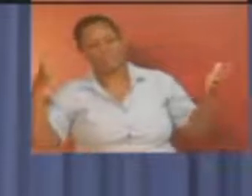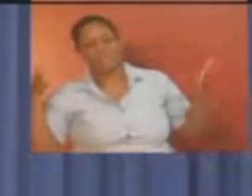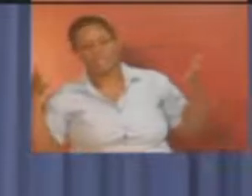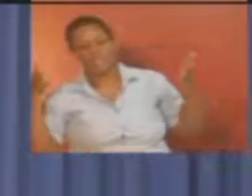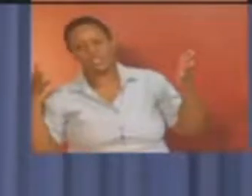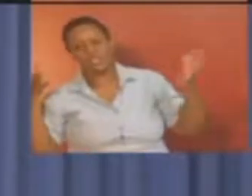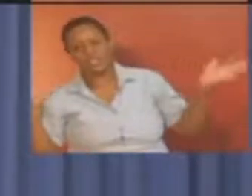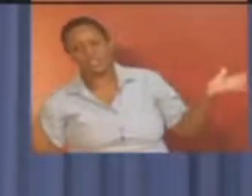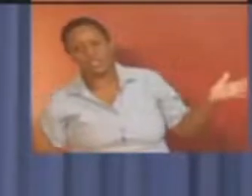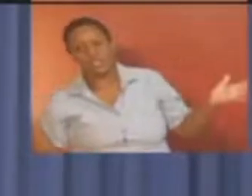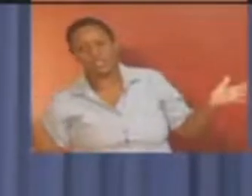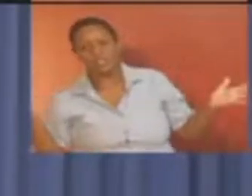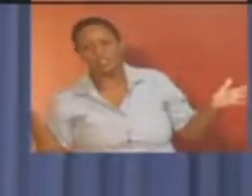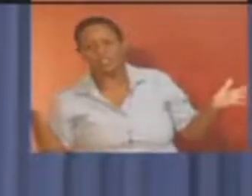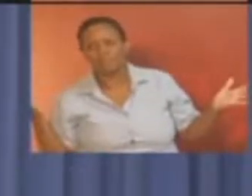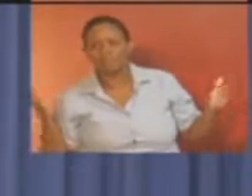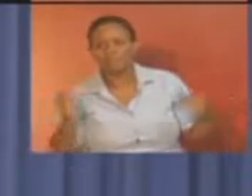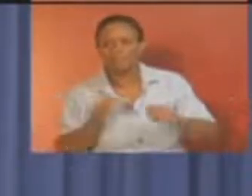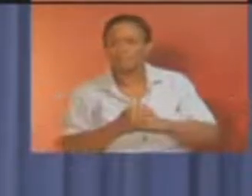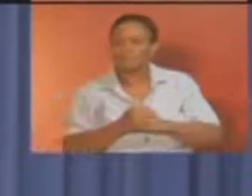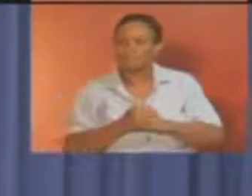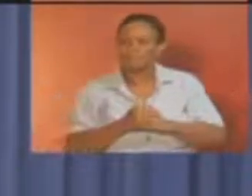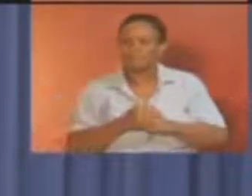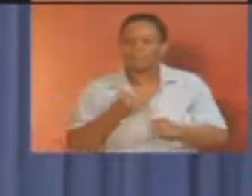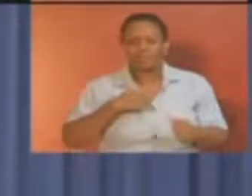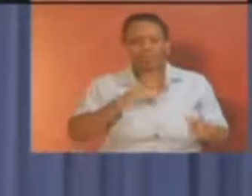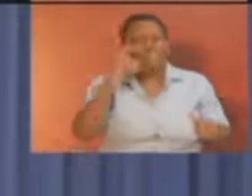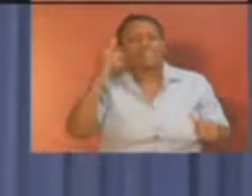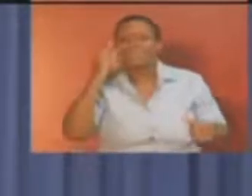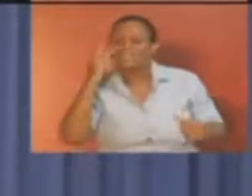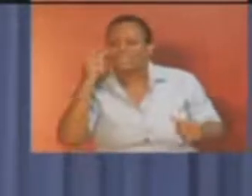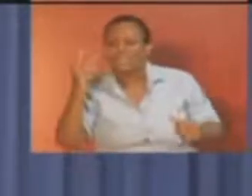bed, and you see it on television sometimes, up to 7 people